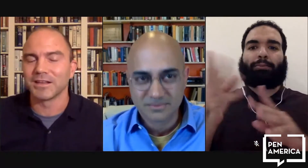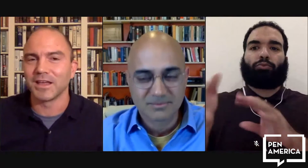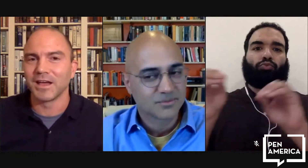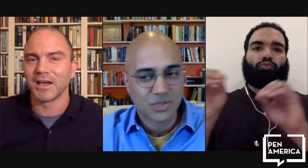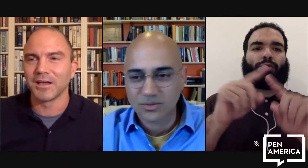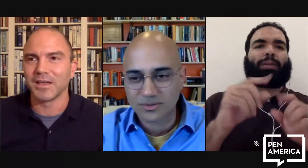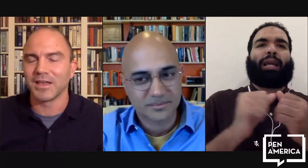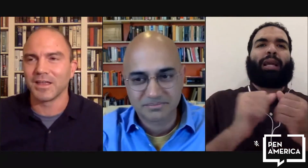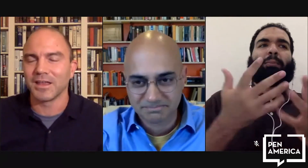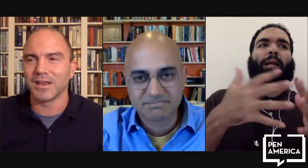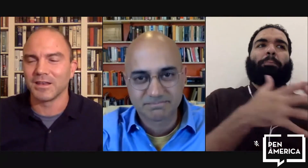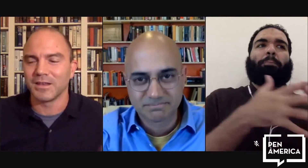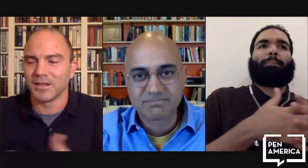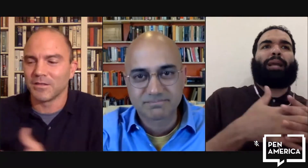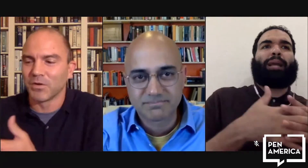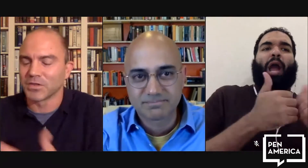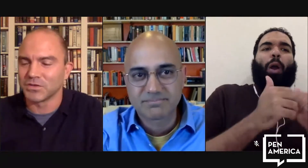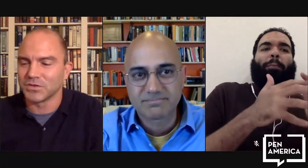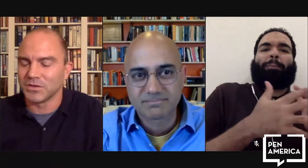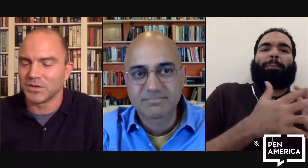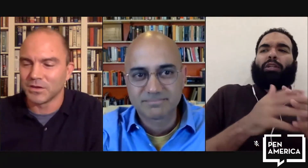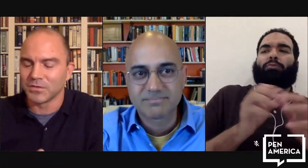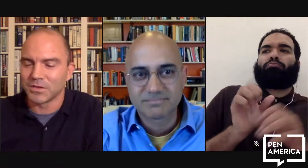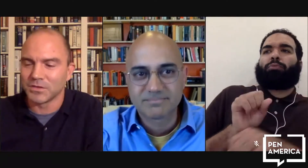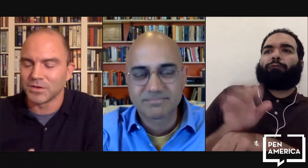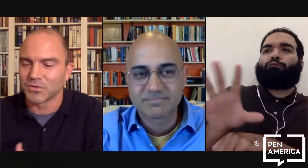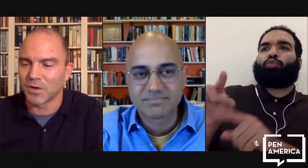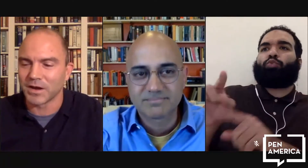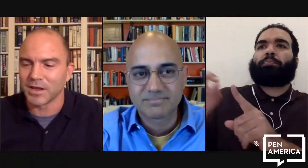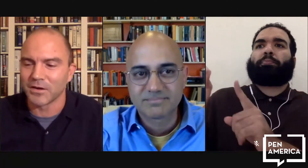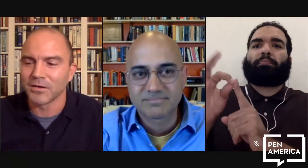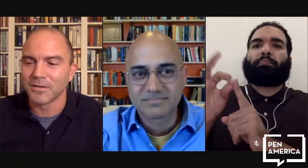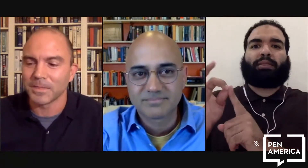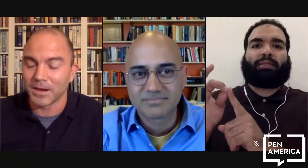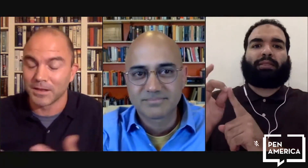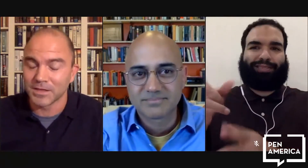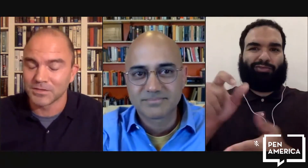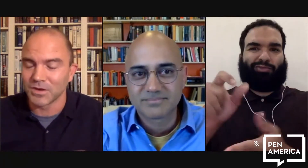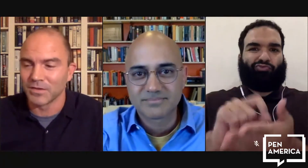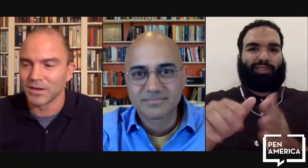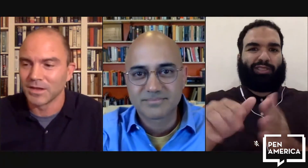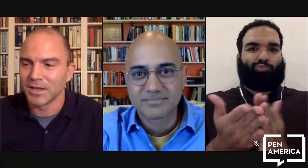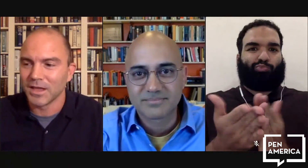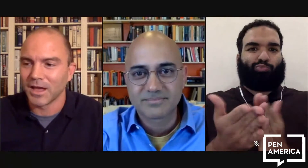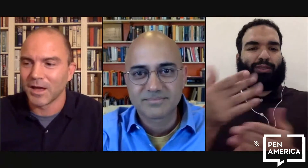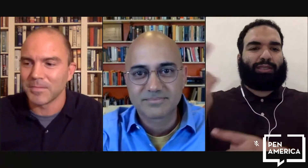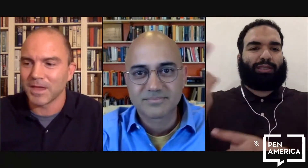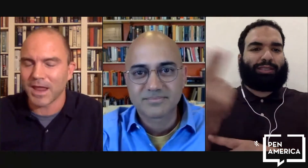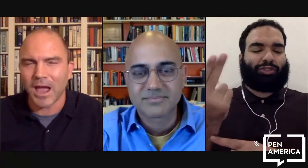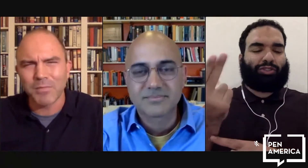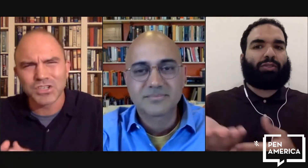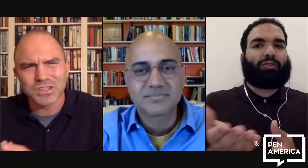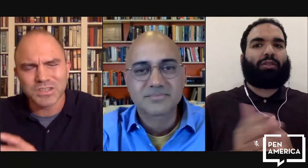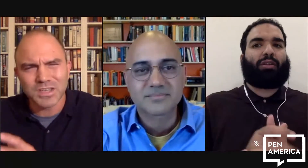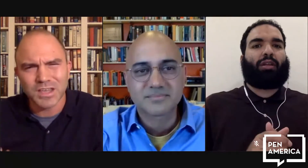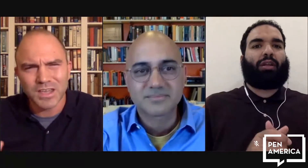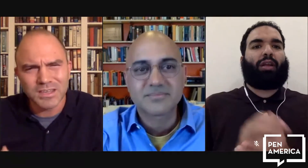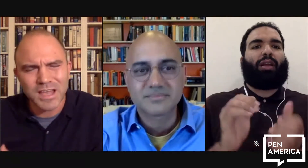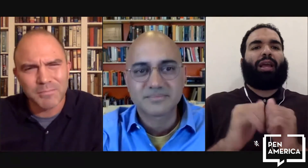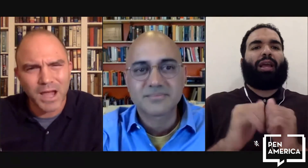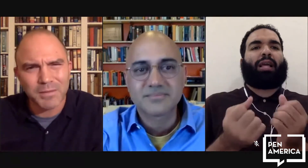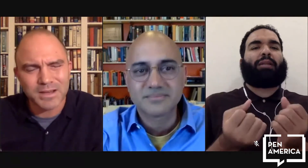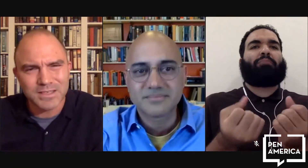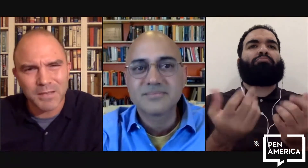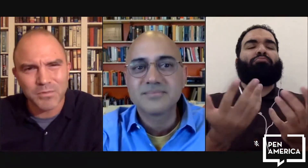Pakistan in the book that that you're writing here and in the history of it, and how much is